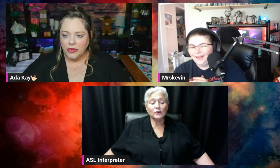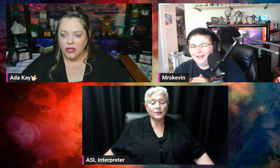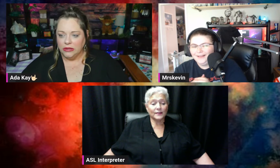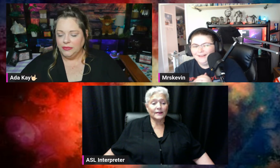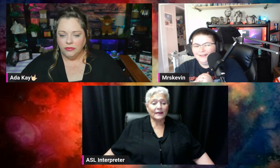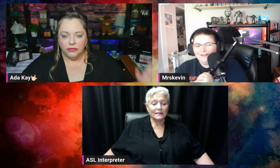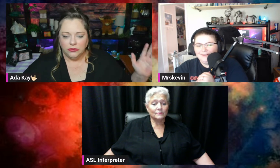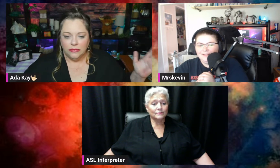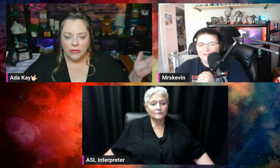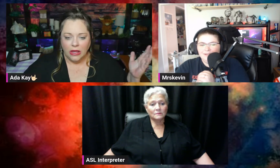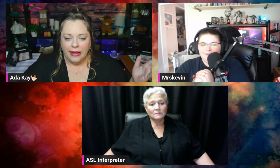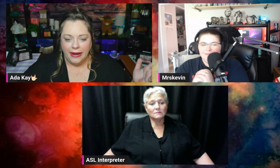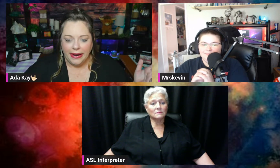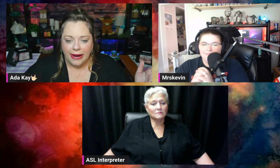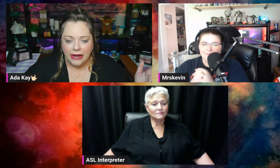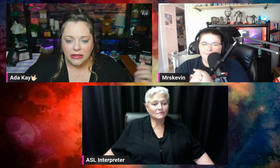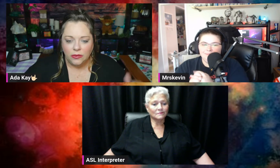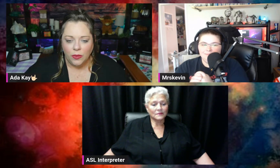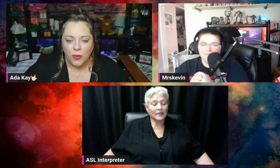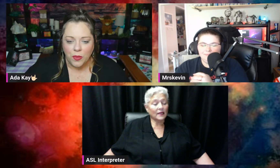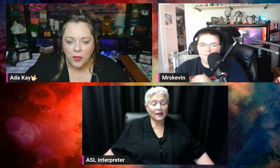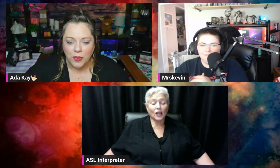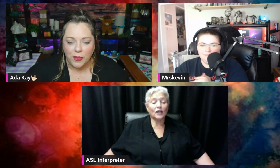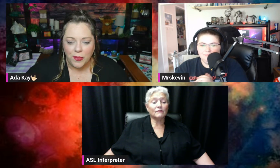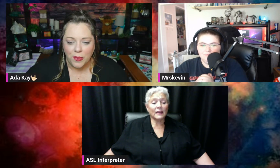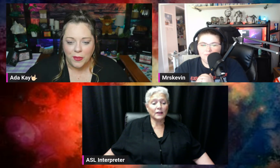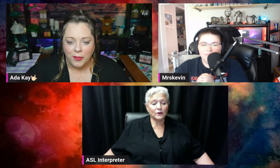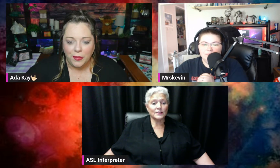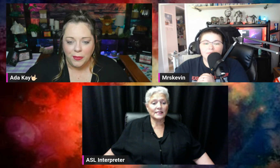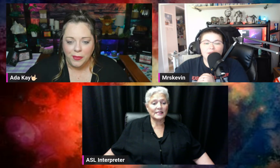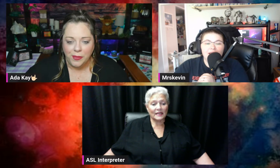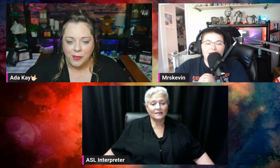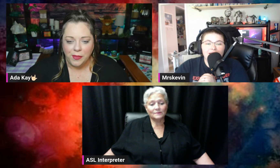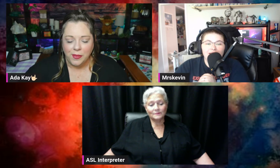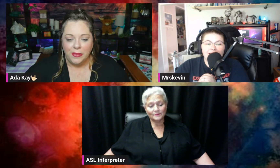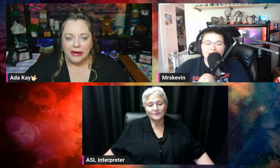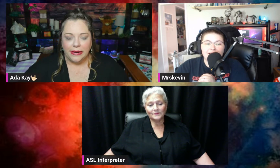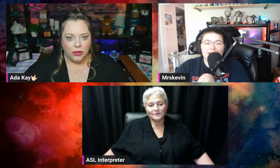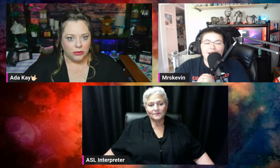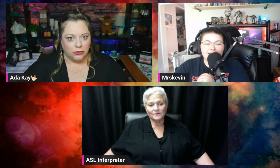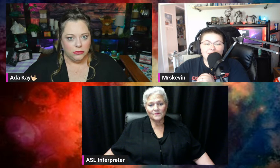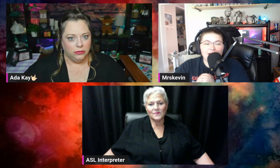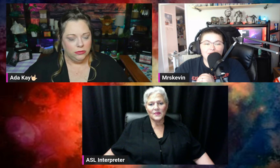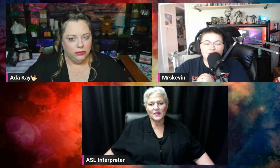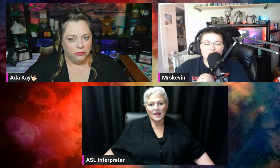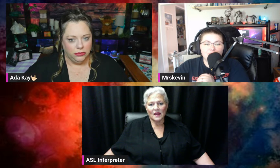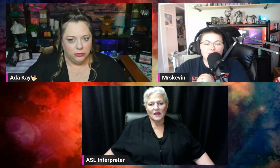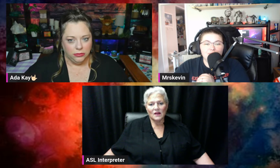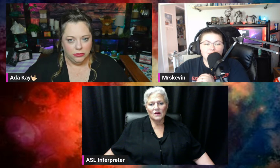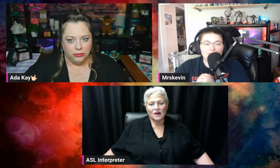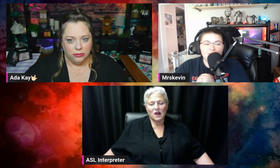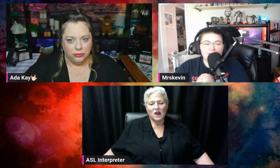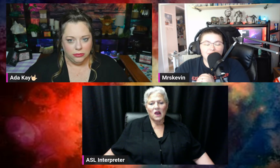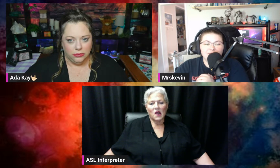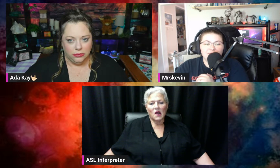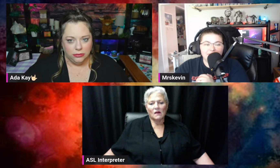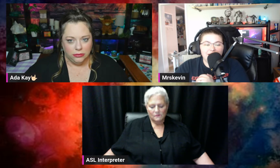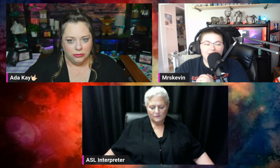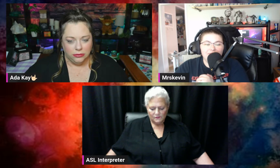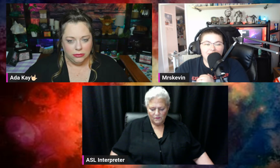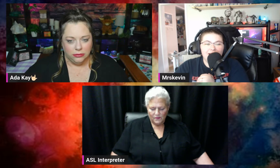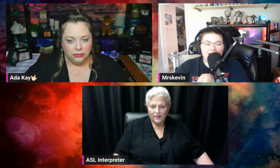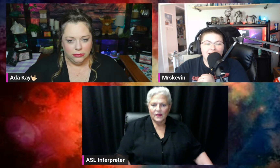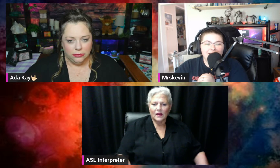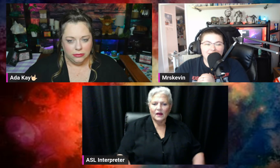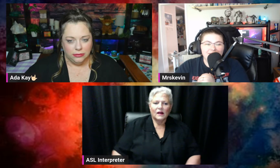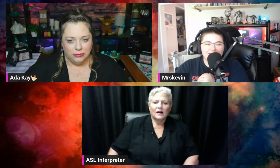of anger, didn't he? huh? He had a lot of anger, didn't he? Yes, and Ada found two loves of her